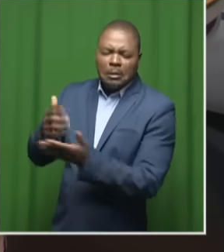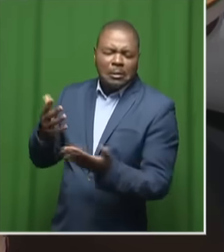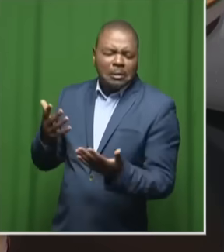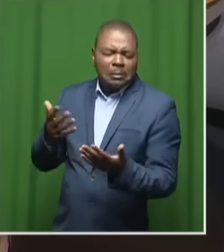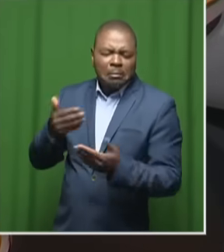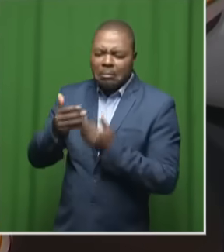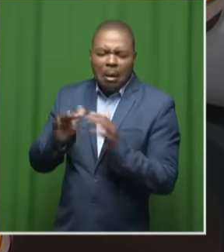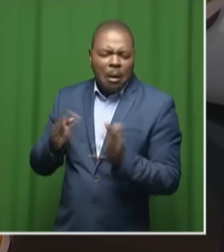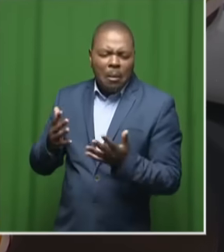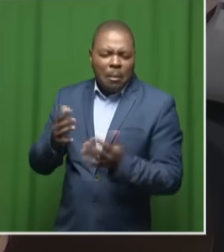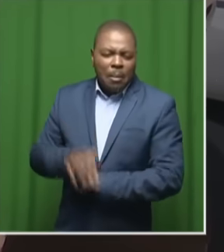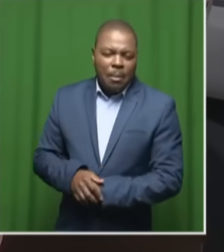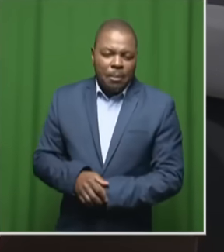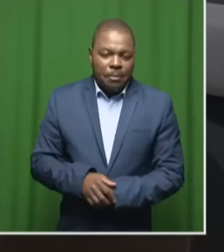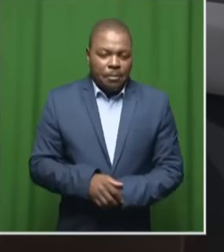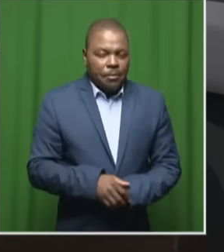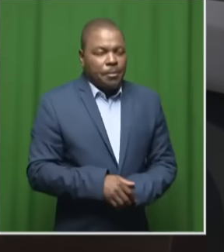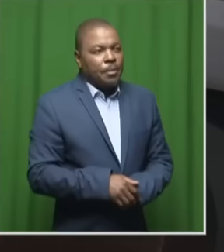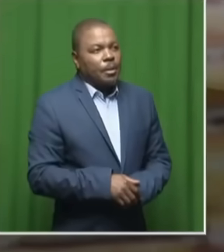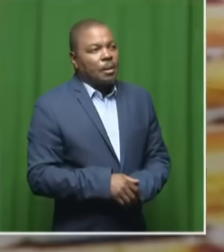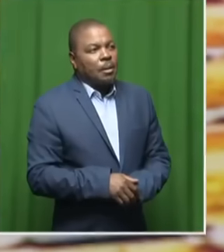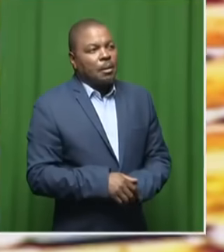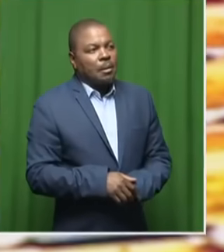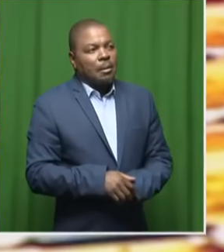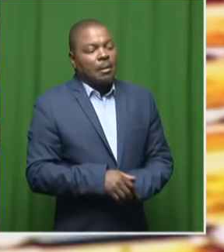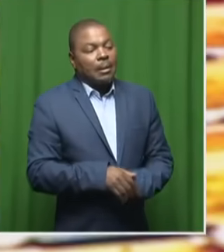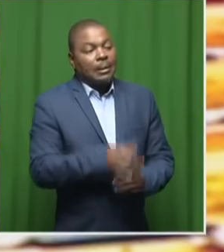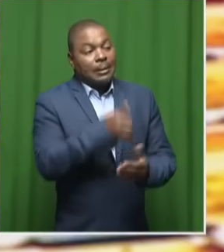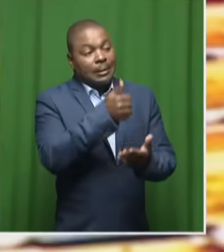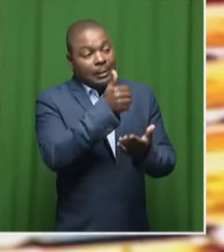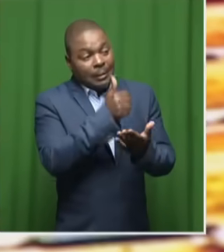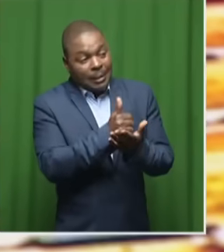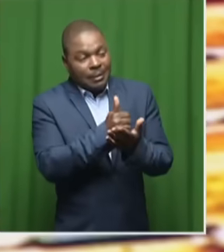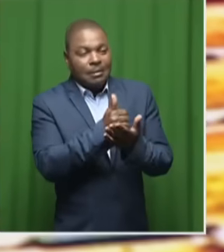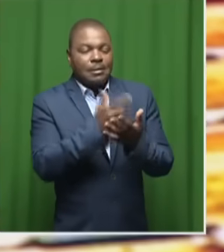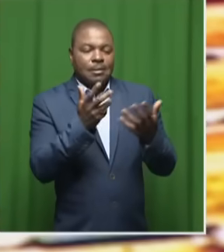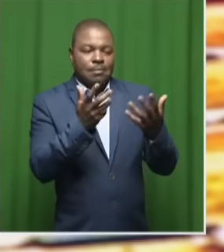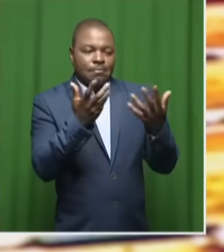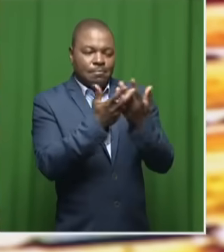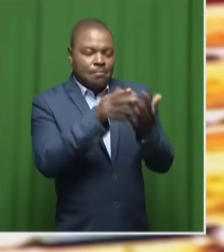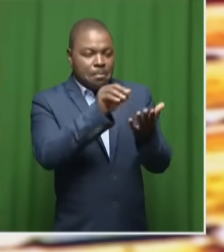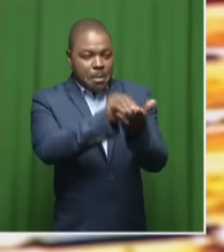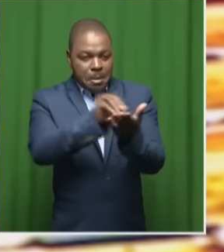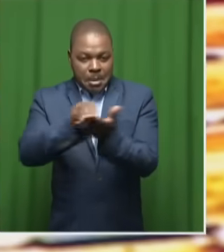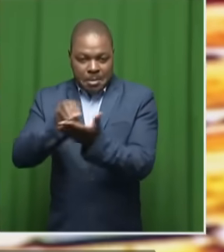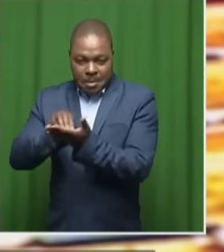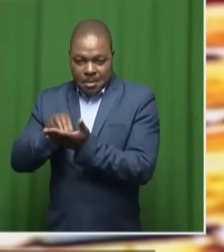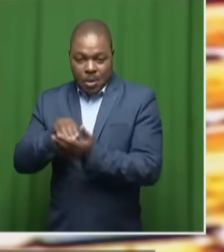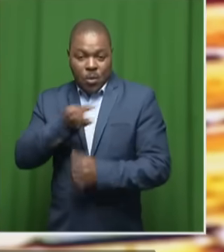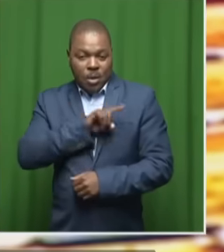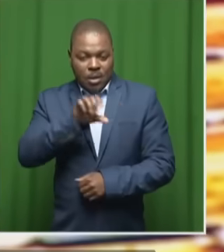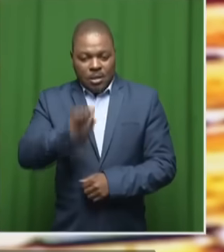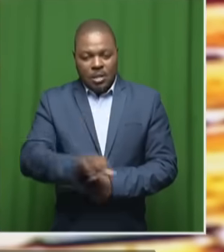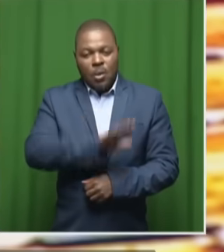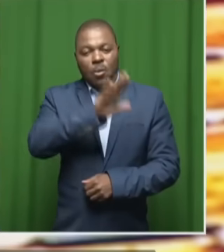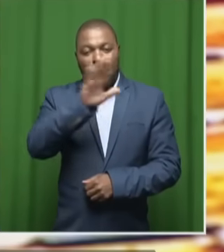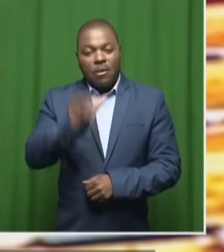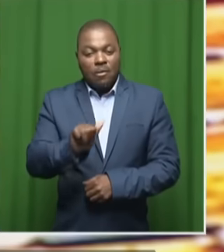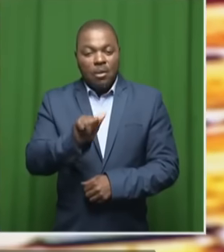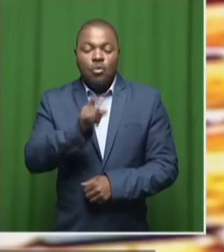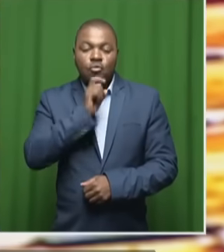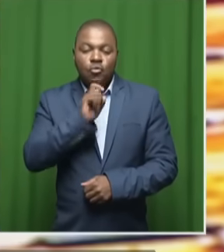Okay, when you look at the seats allocation, for example, because South Africa uses